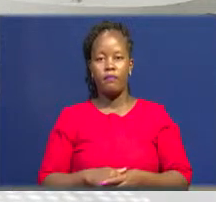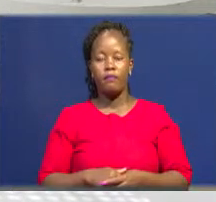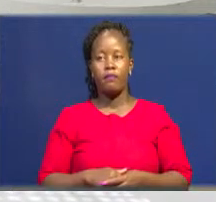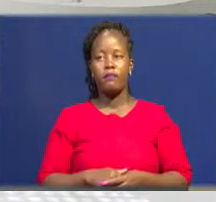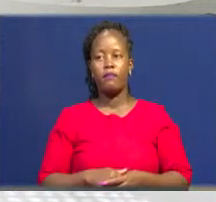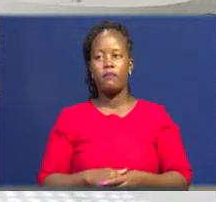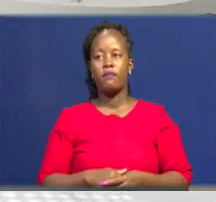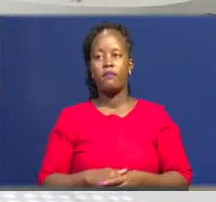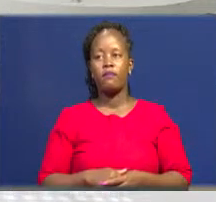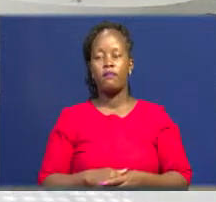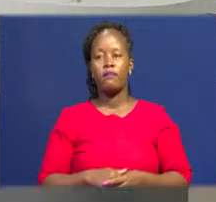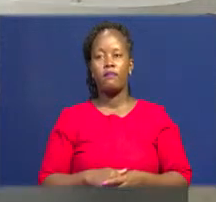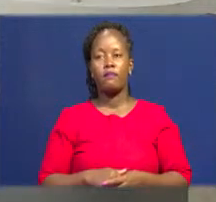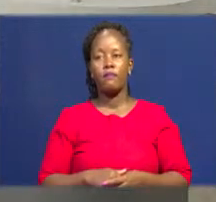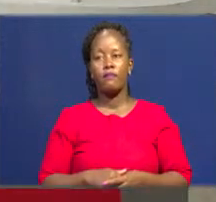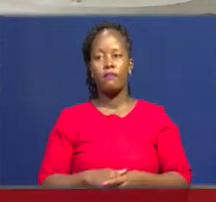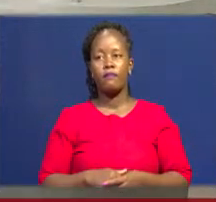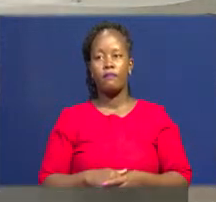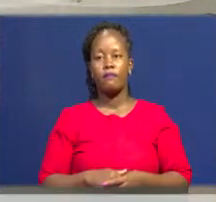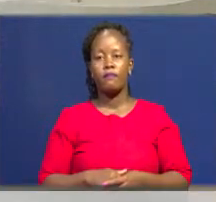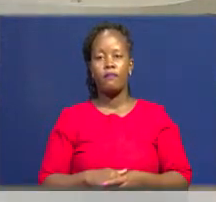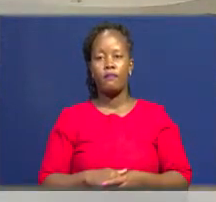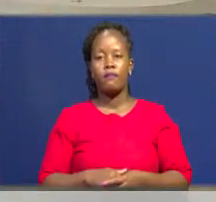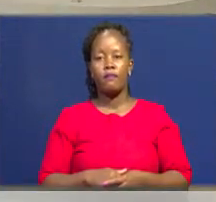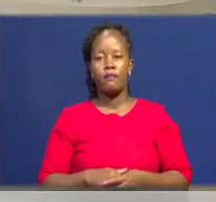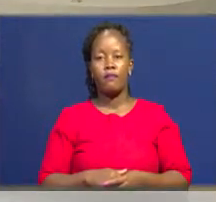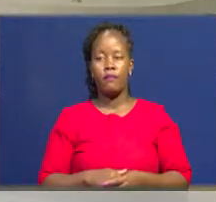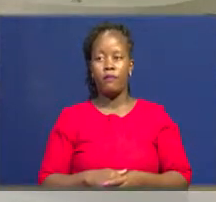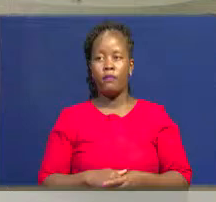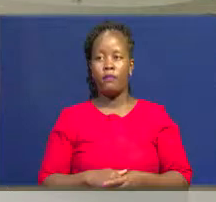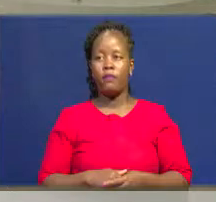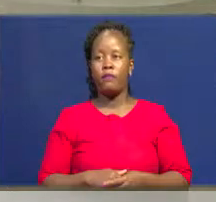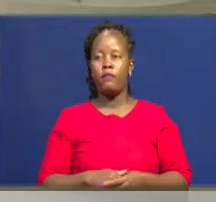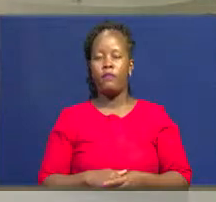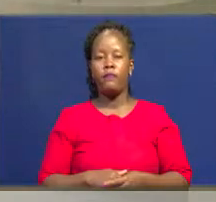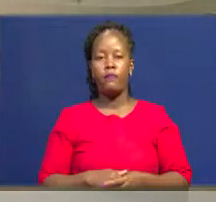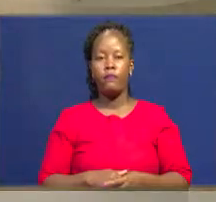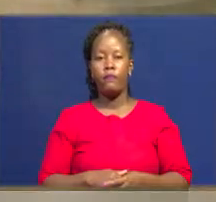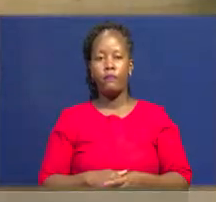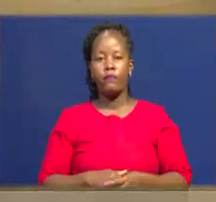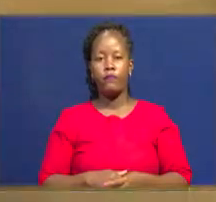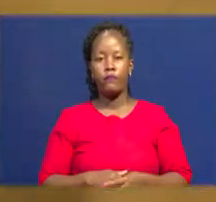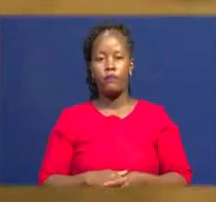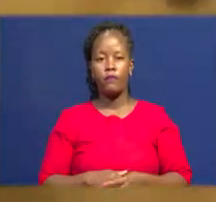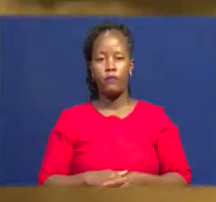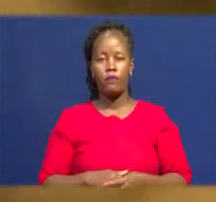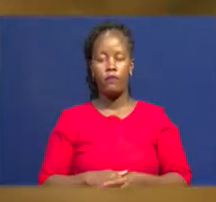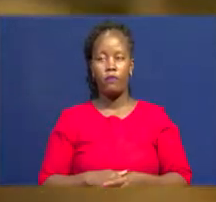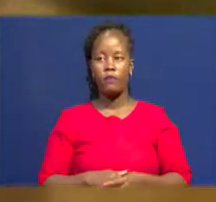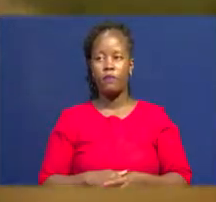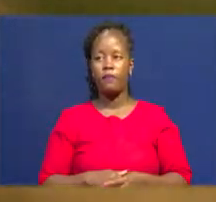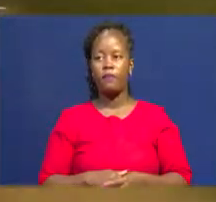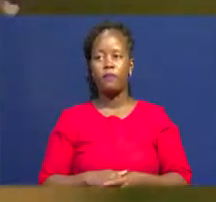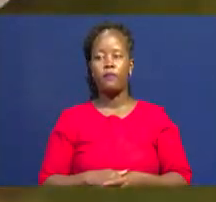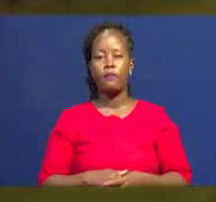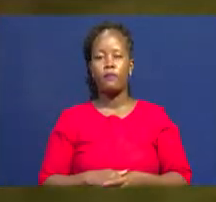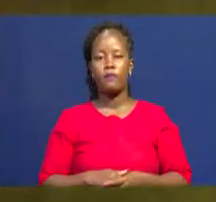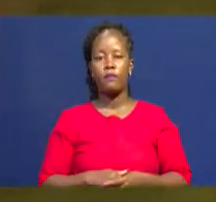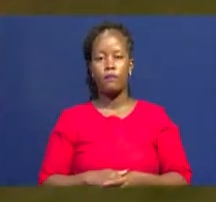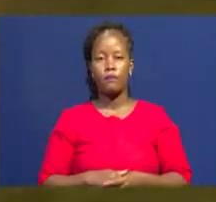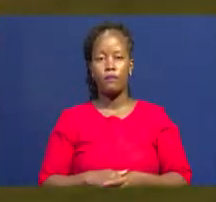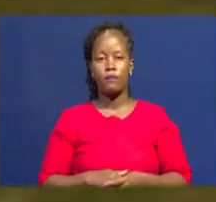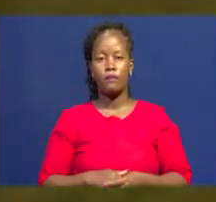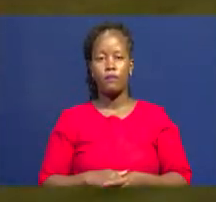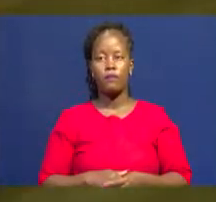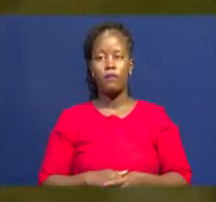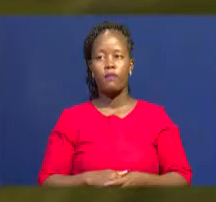Drama on the final day for rally leader Seb Ogier. Is the tailgate missing? The tailgate's missing on this car. Ogier's been off. He's lost